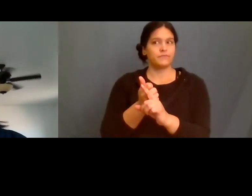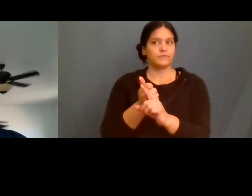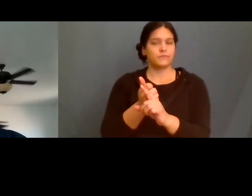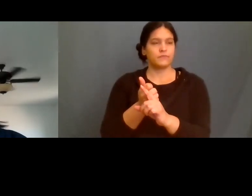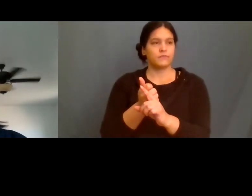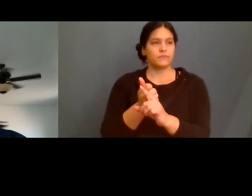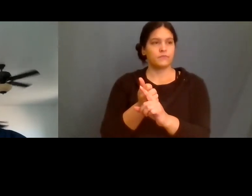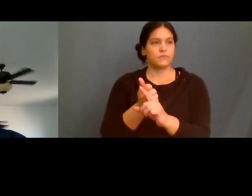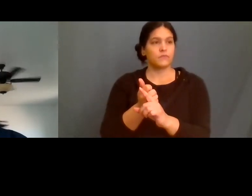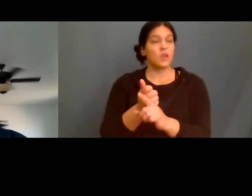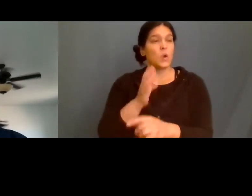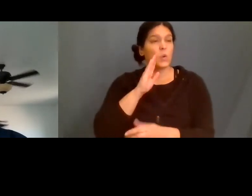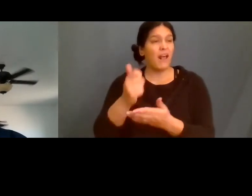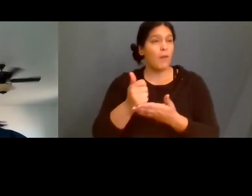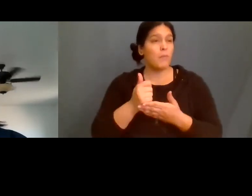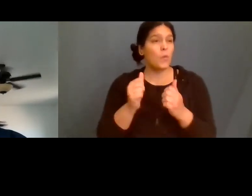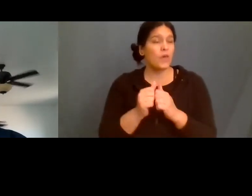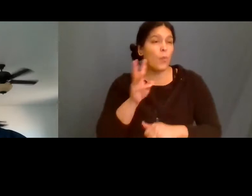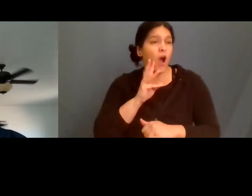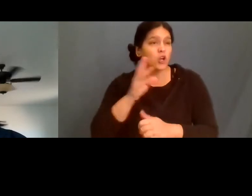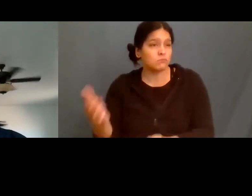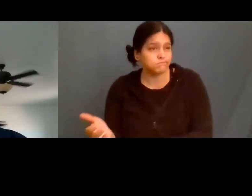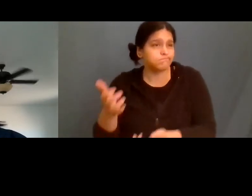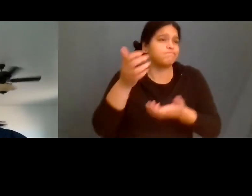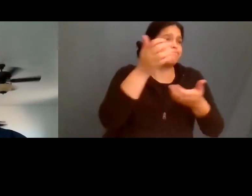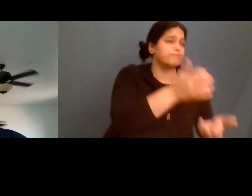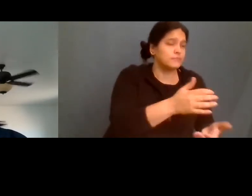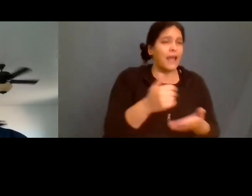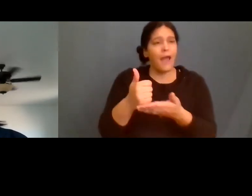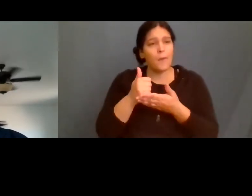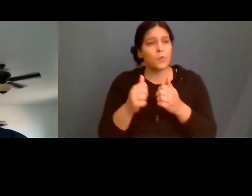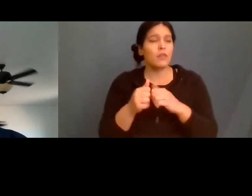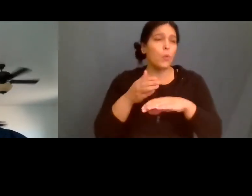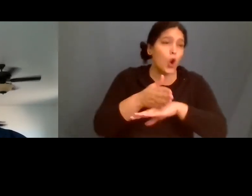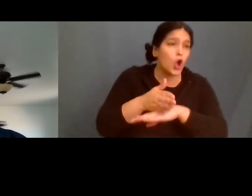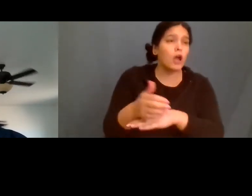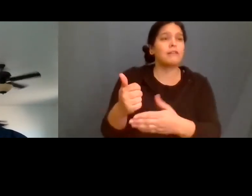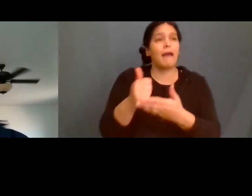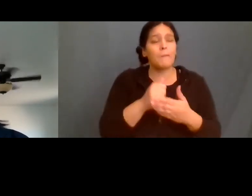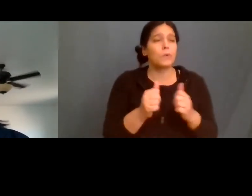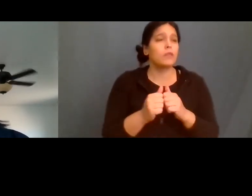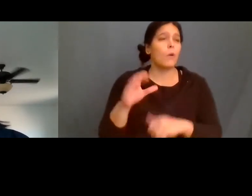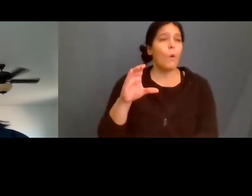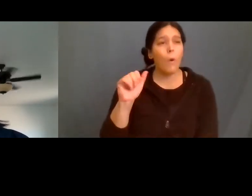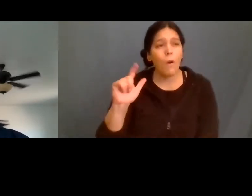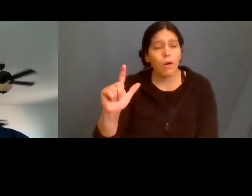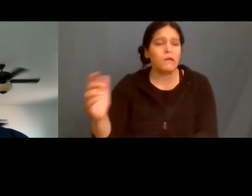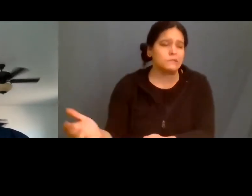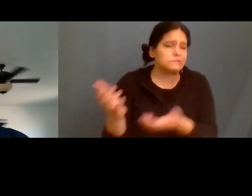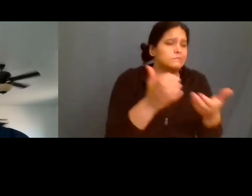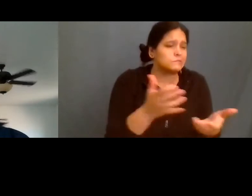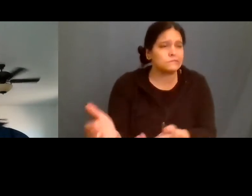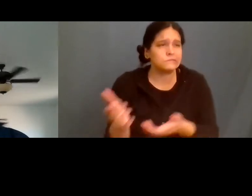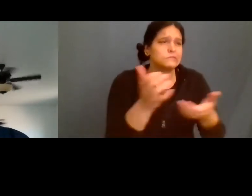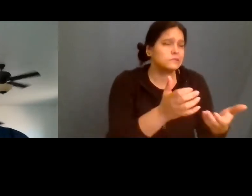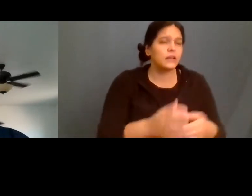He hauled in our water. He hauled in coal. He hauled in wood to keep us warm. And we also had a